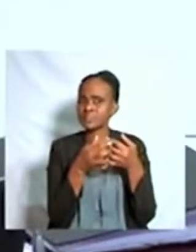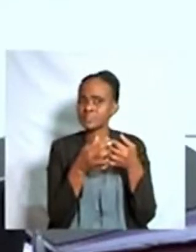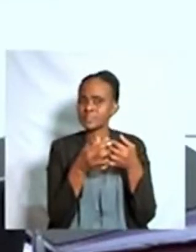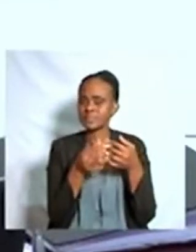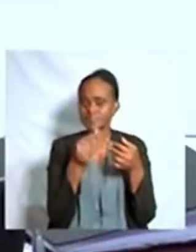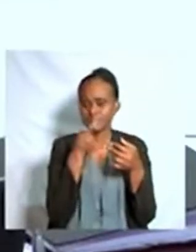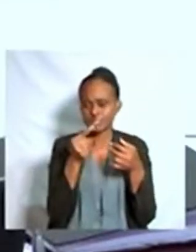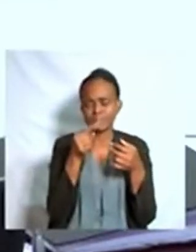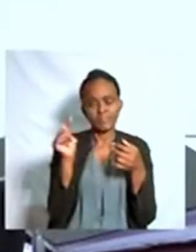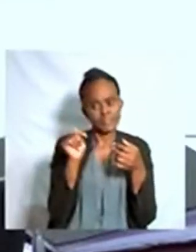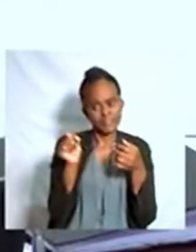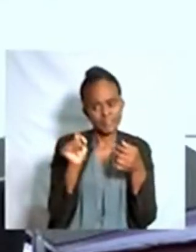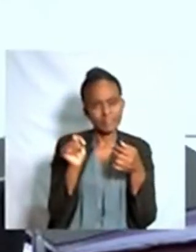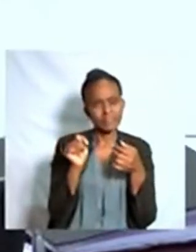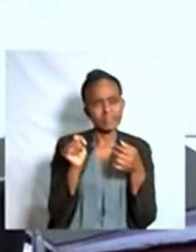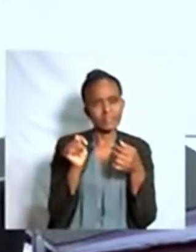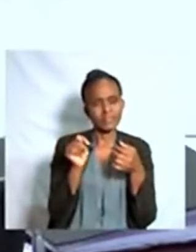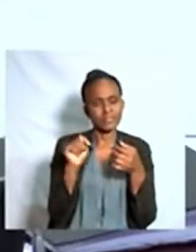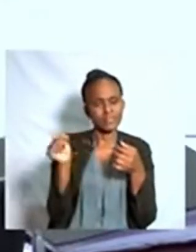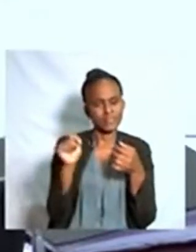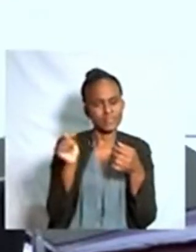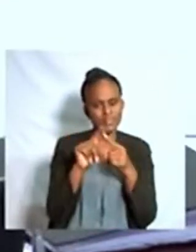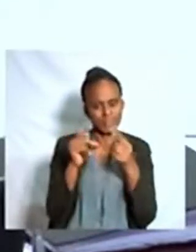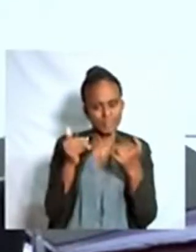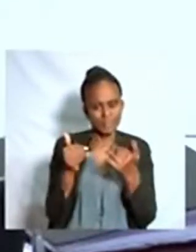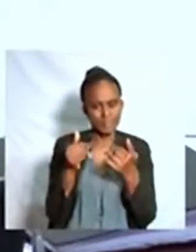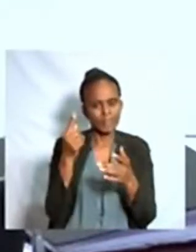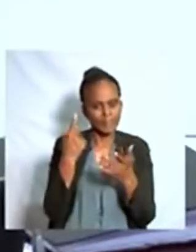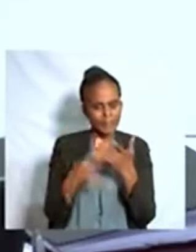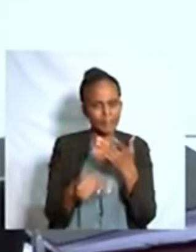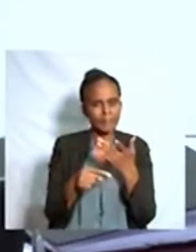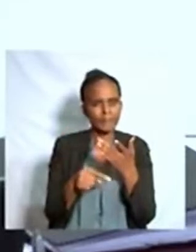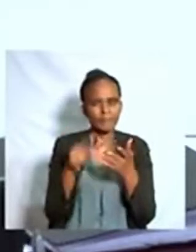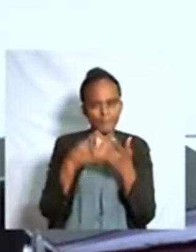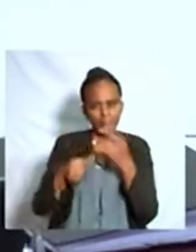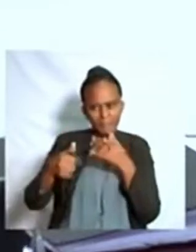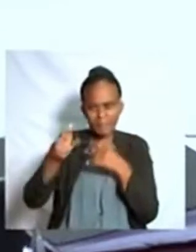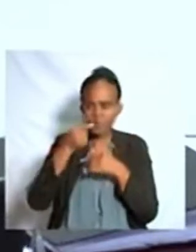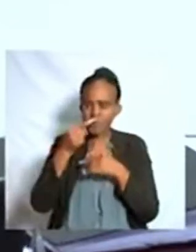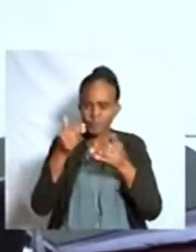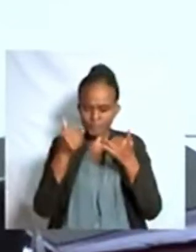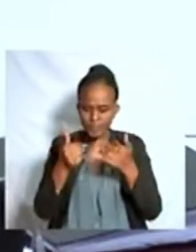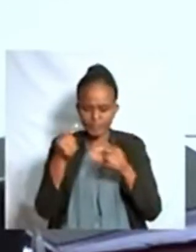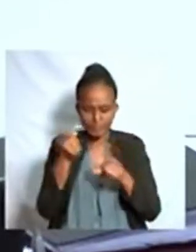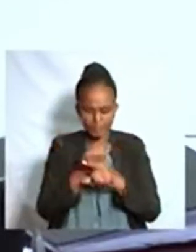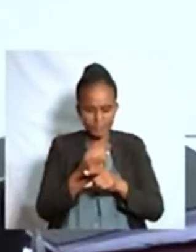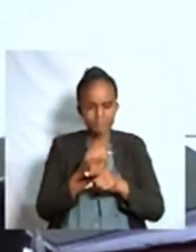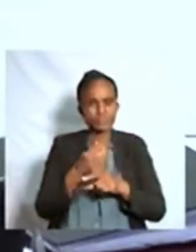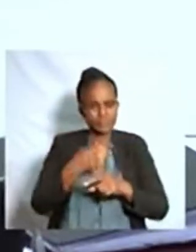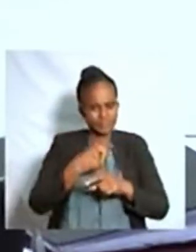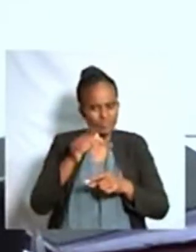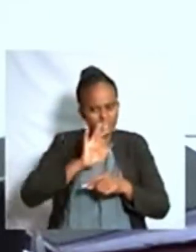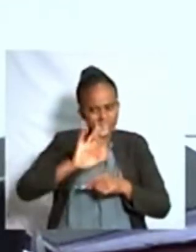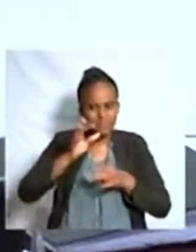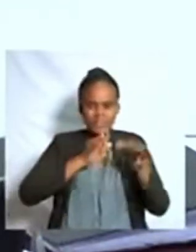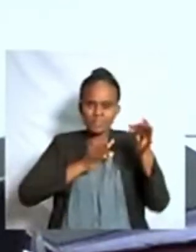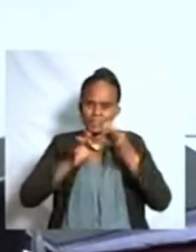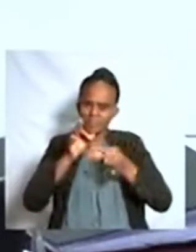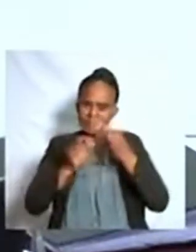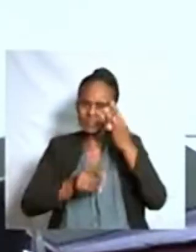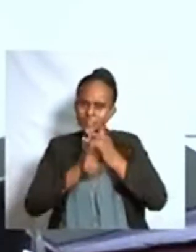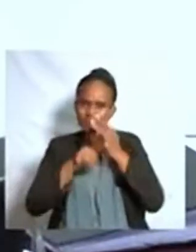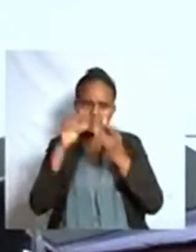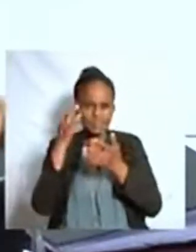is saying the toilet has been, but what he's supposed to, I think what he's saying, from explanation, Town Clerk, is